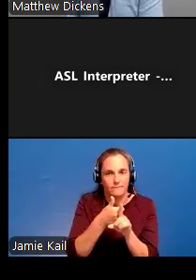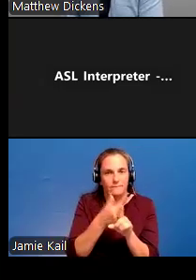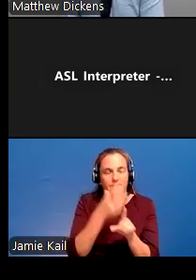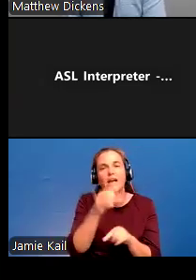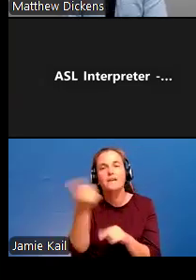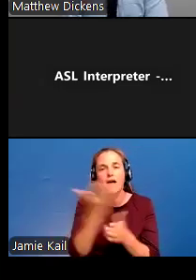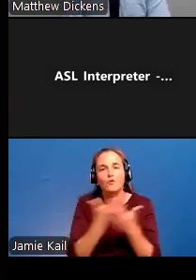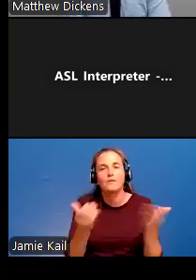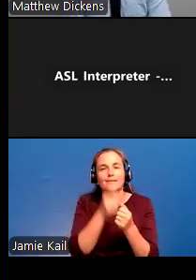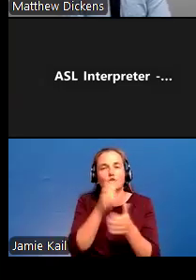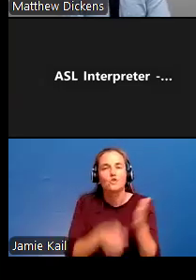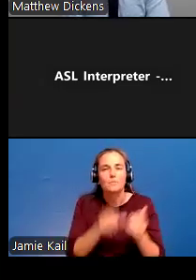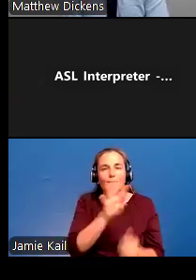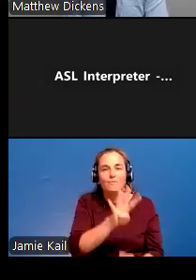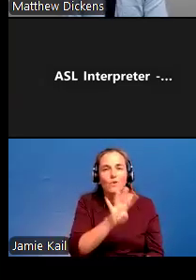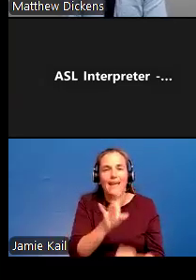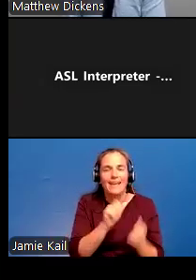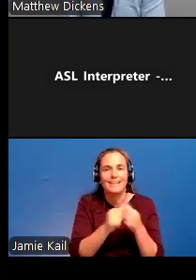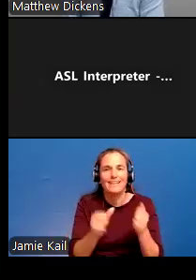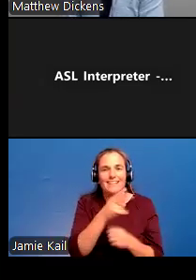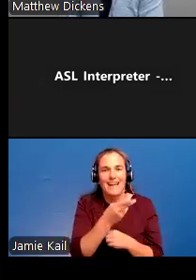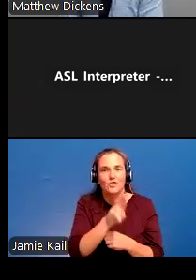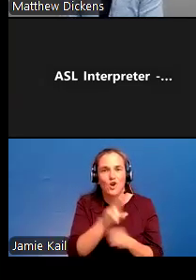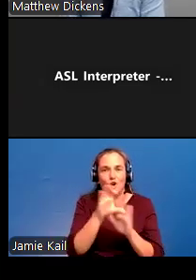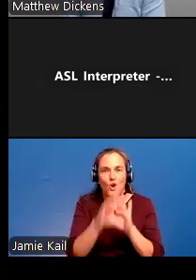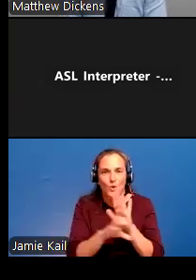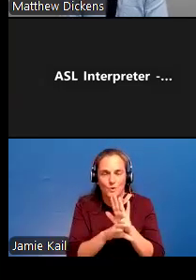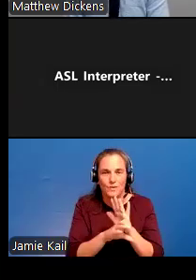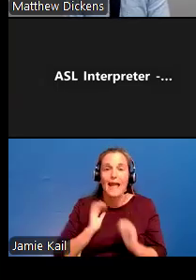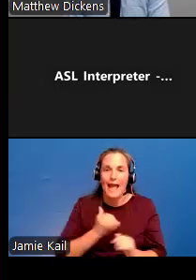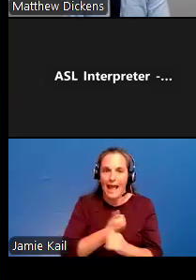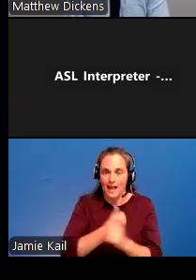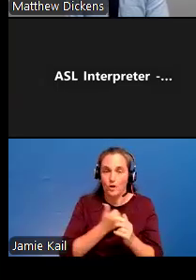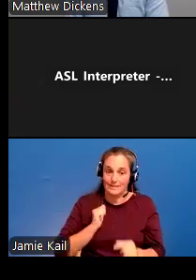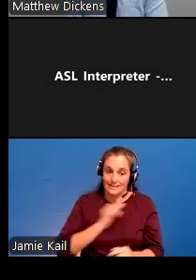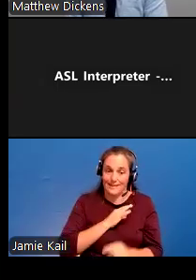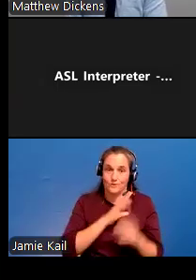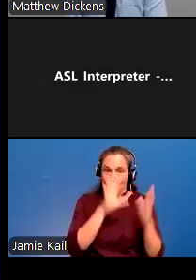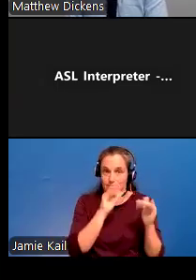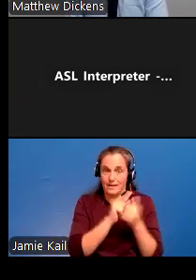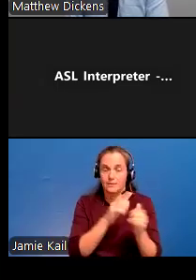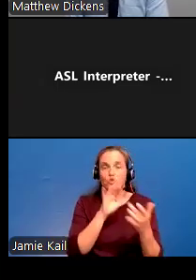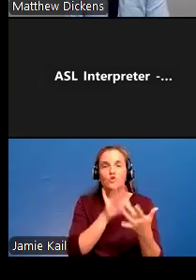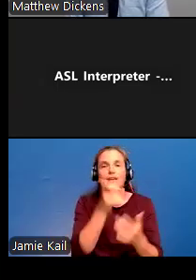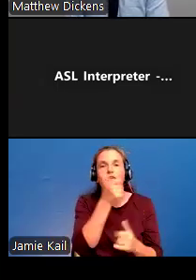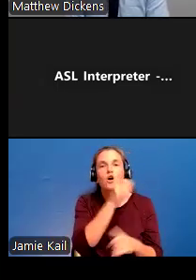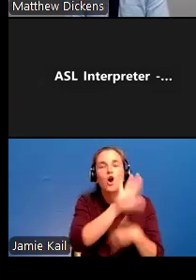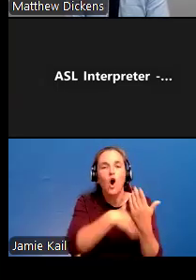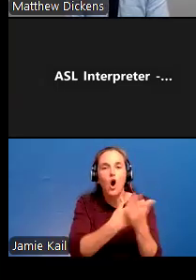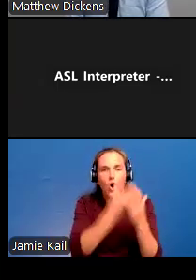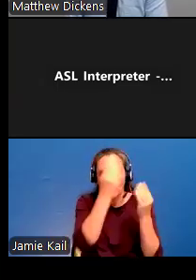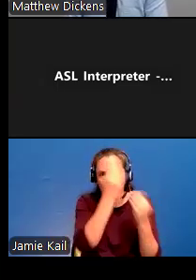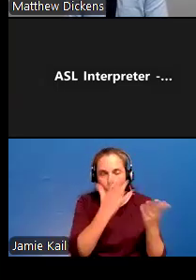Chapter 48 of the Human Resource Code is that our staff are expected to contact all reporters to gain any